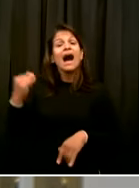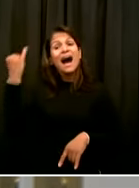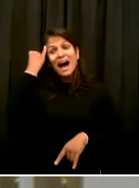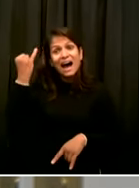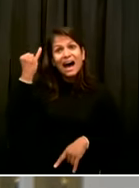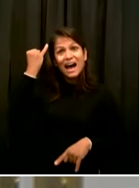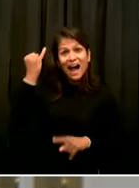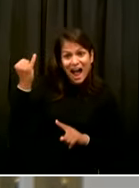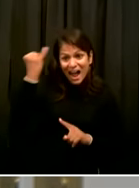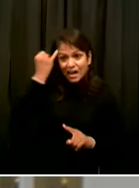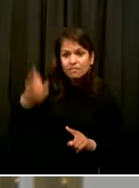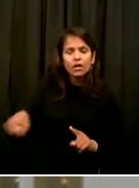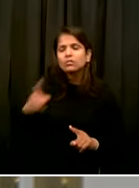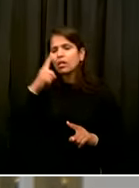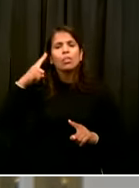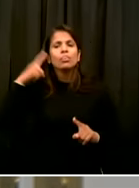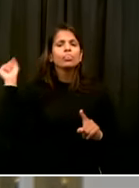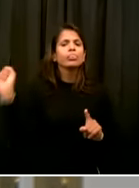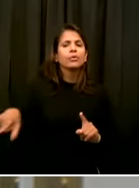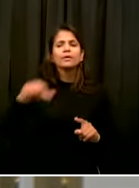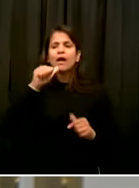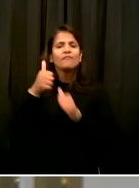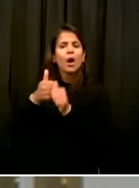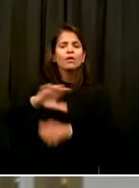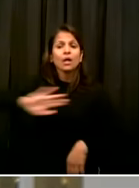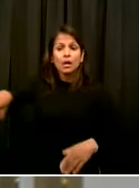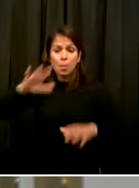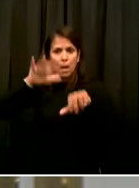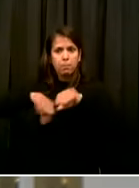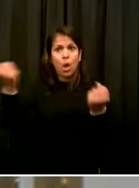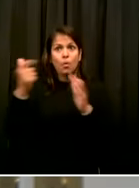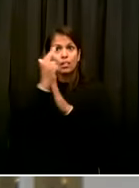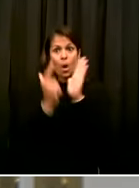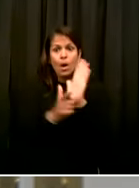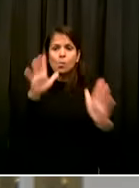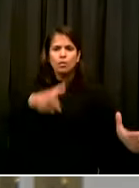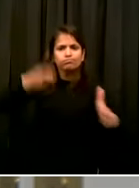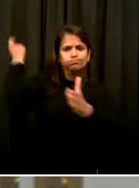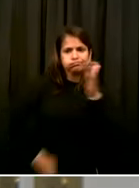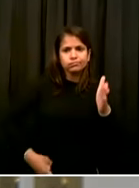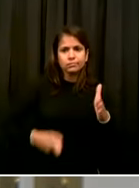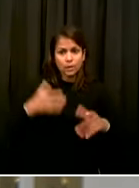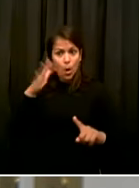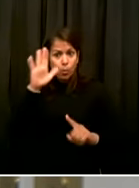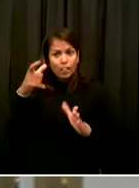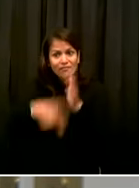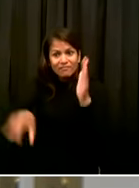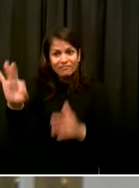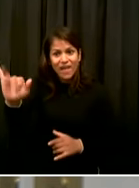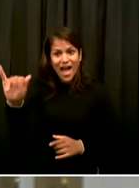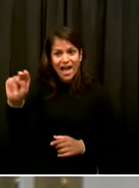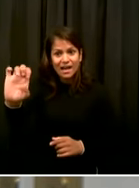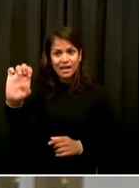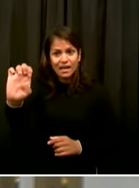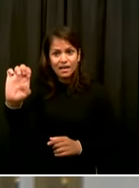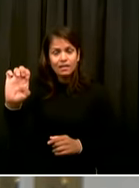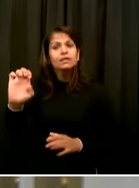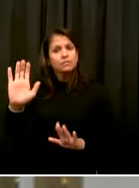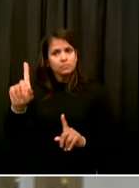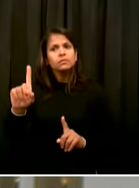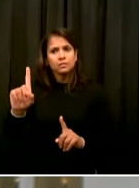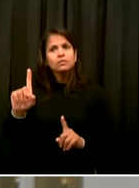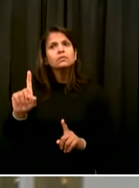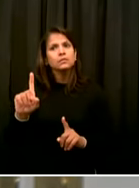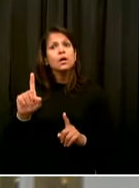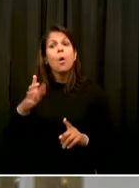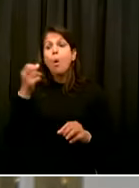fines, you may be subject to civil commitment until you comply with these important provisions of law. For travelers,